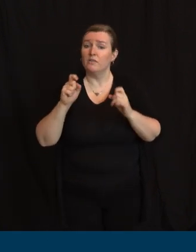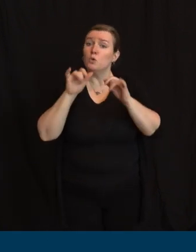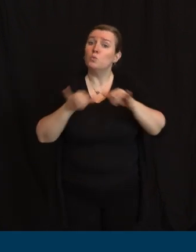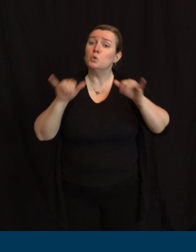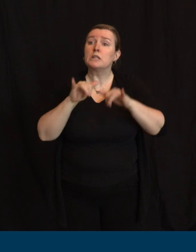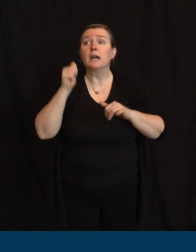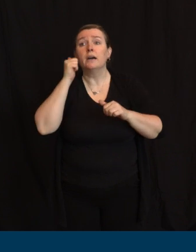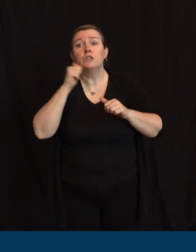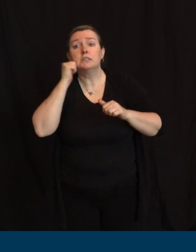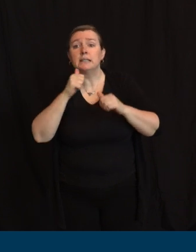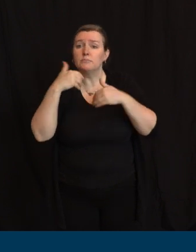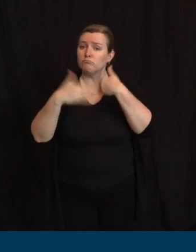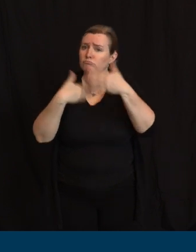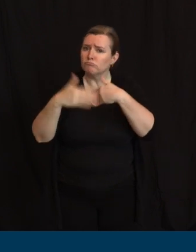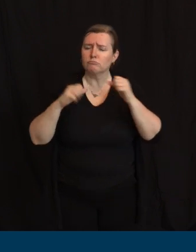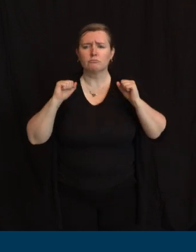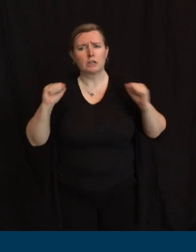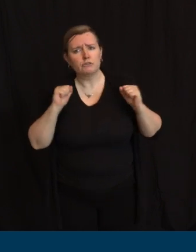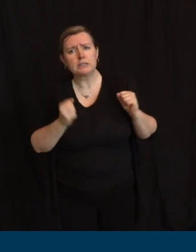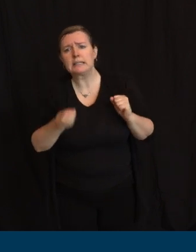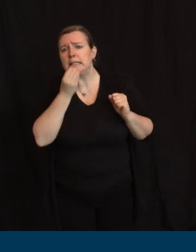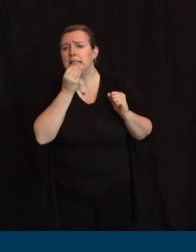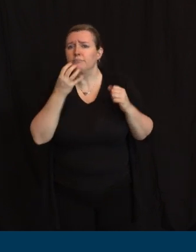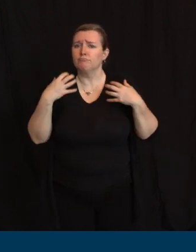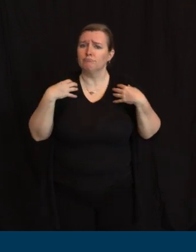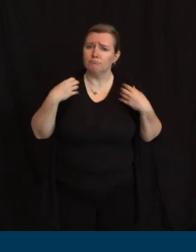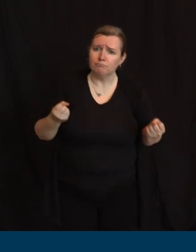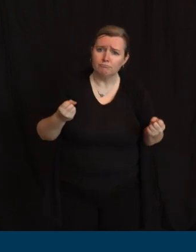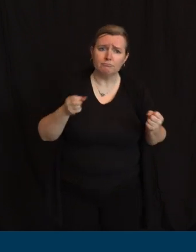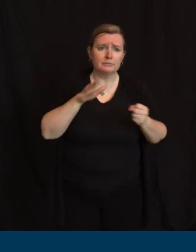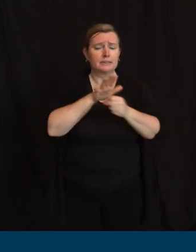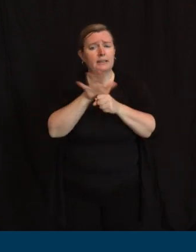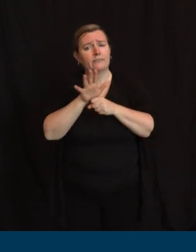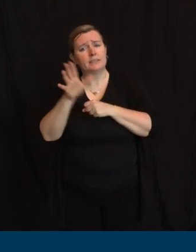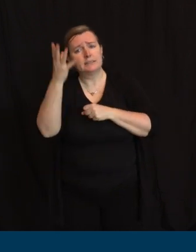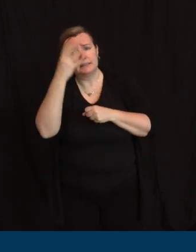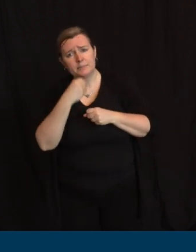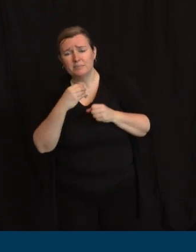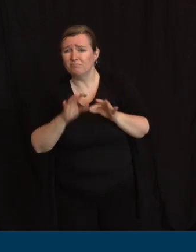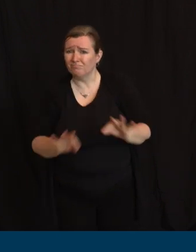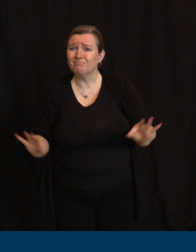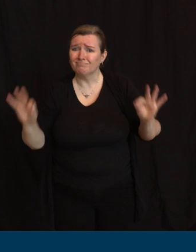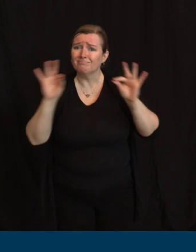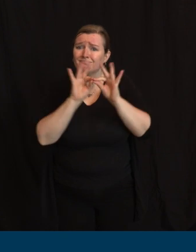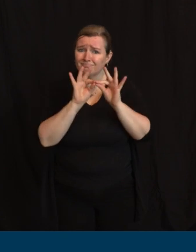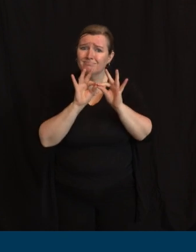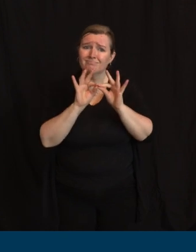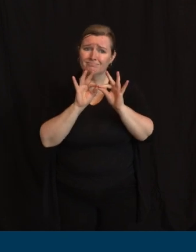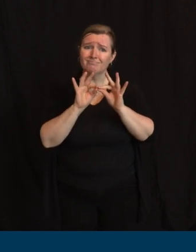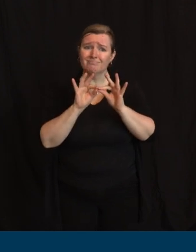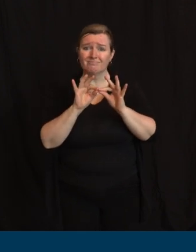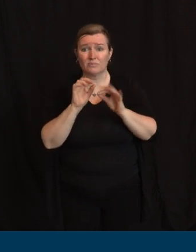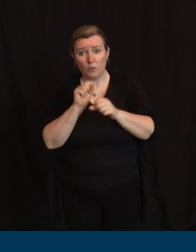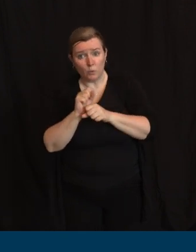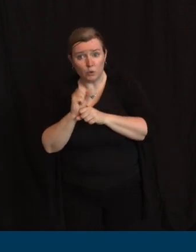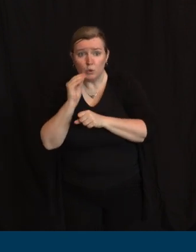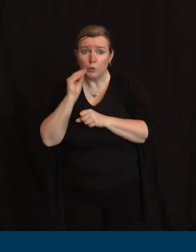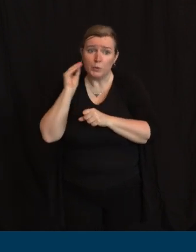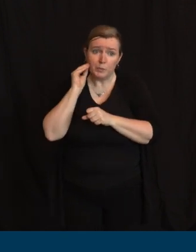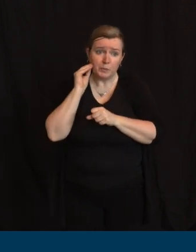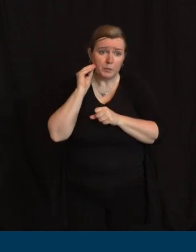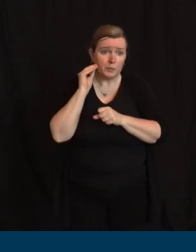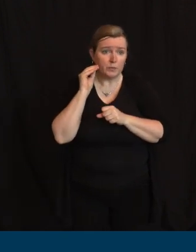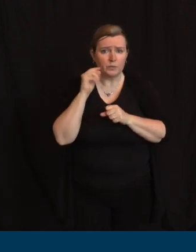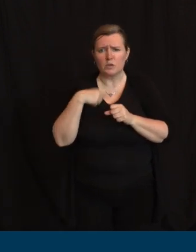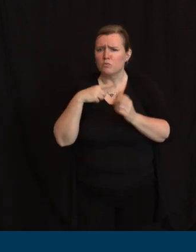try to get some sleep. If you're able to, continue working from home. A recent study has shown that adults that continue